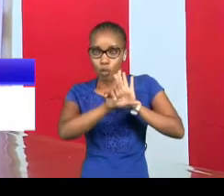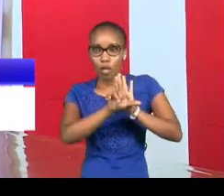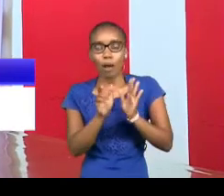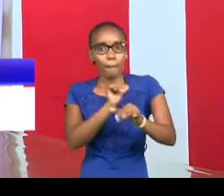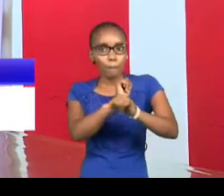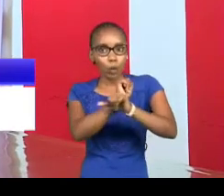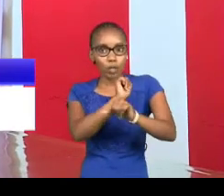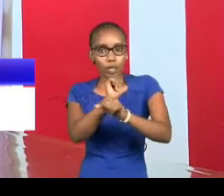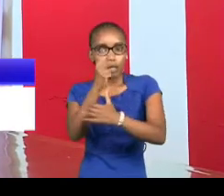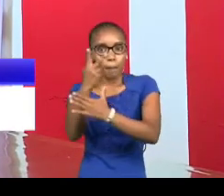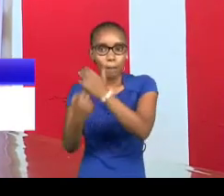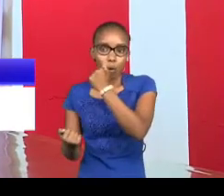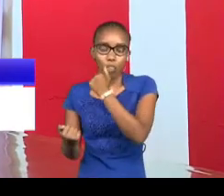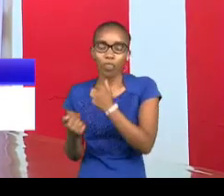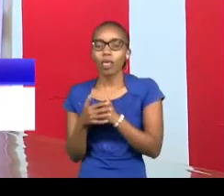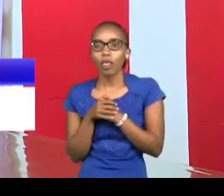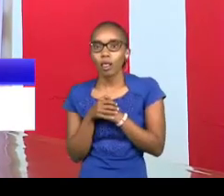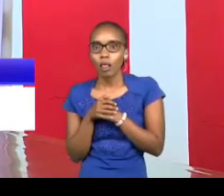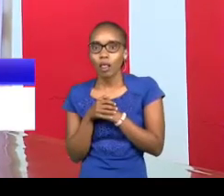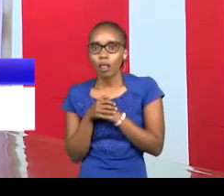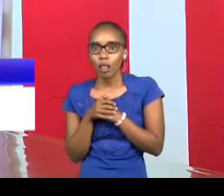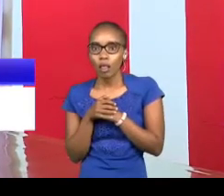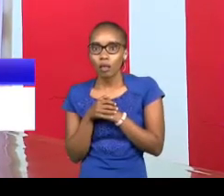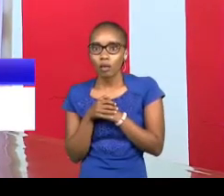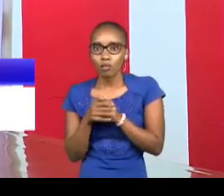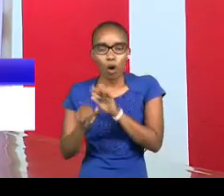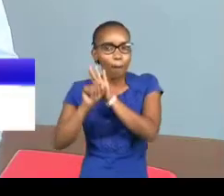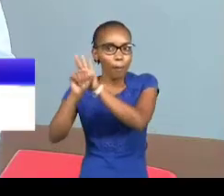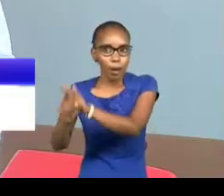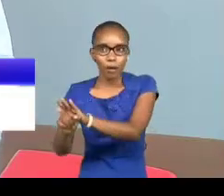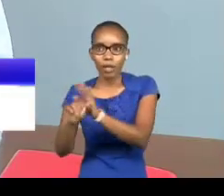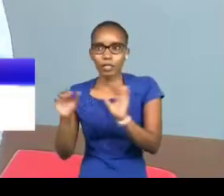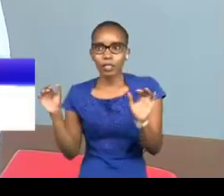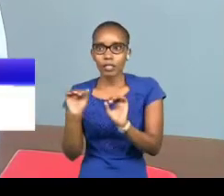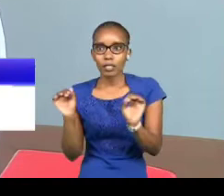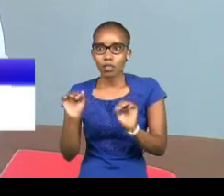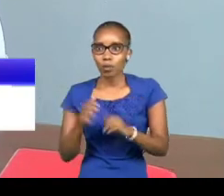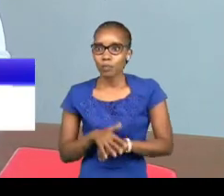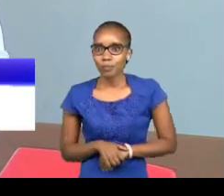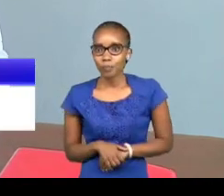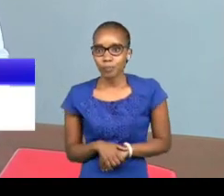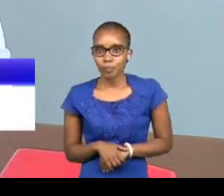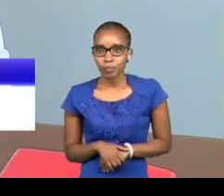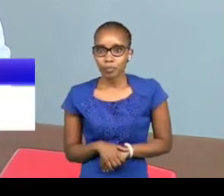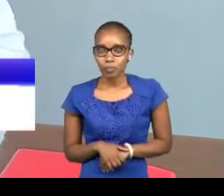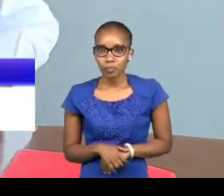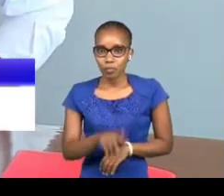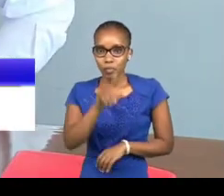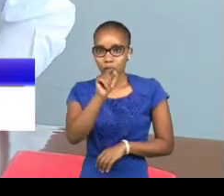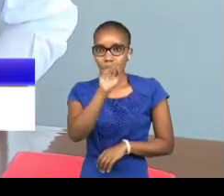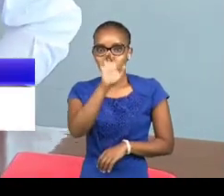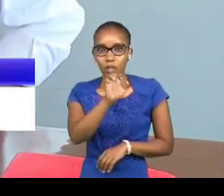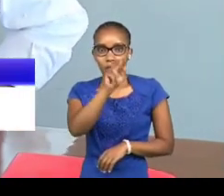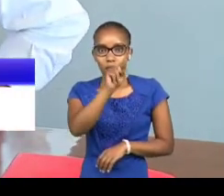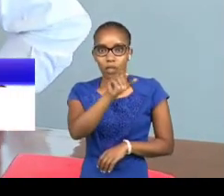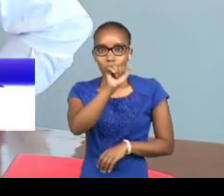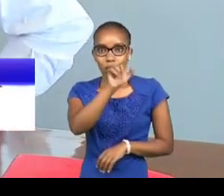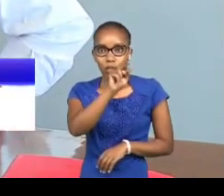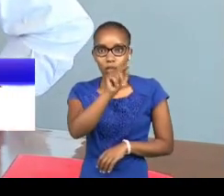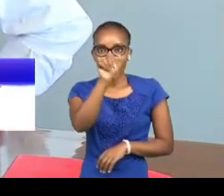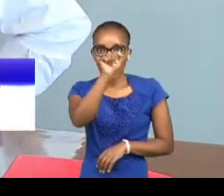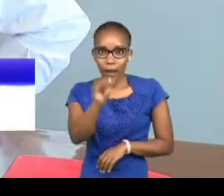both landlords and tenants from harassment by each other. What are some of the key tenant rights that they need to